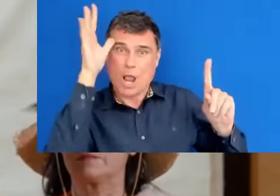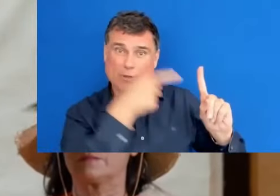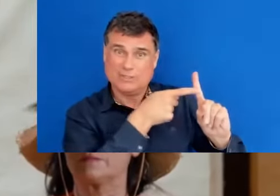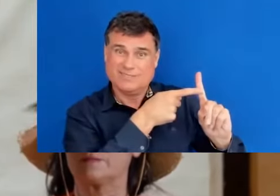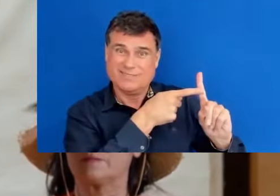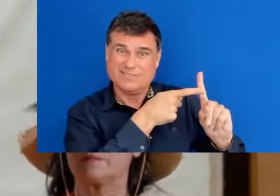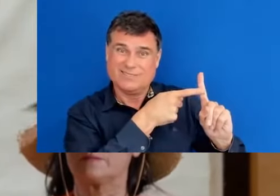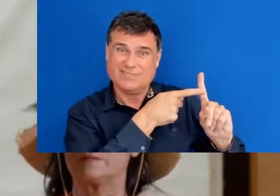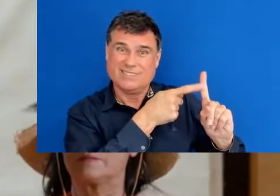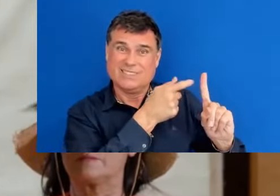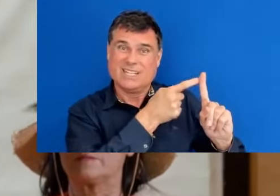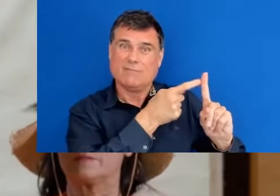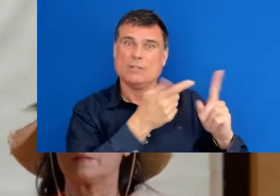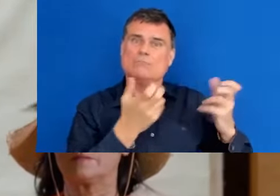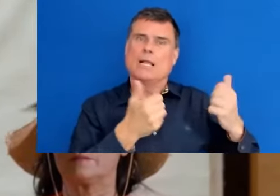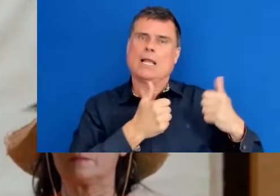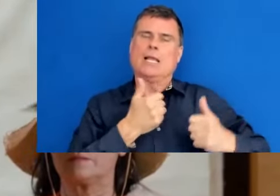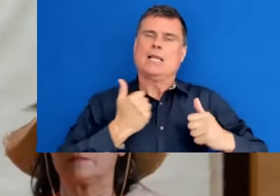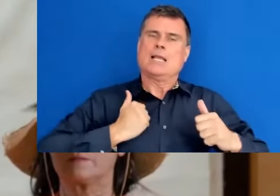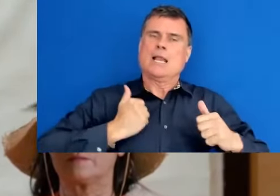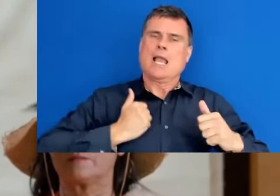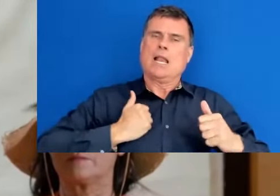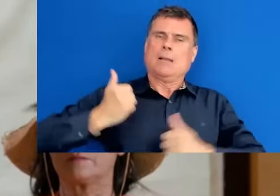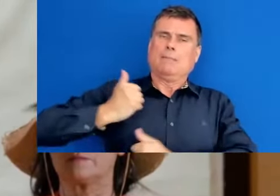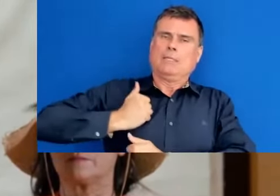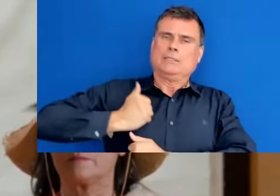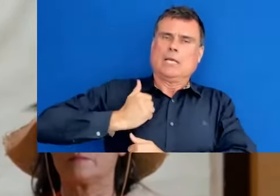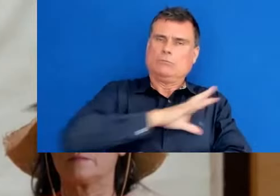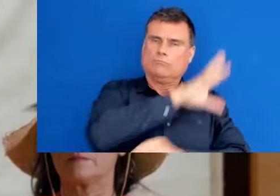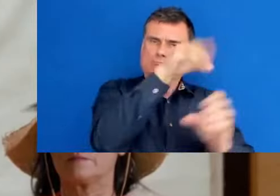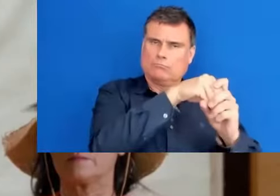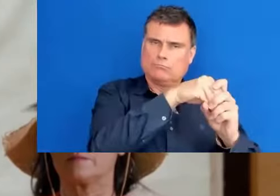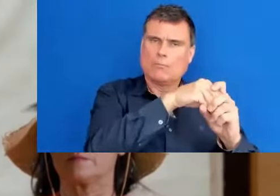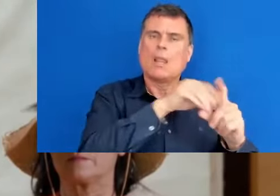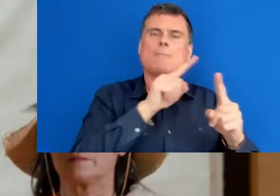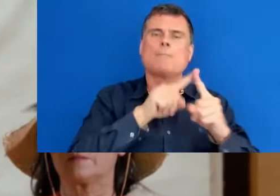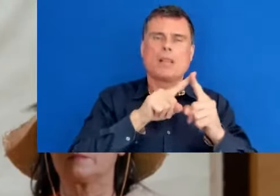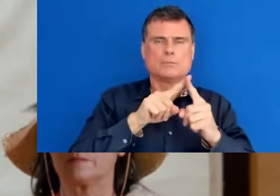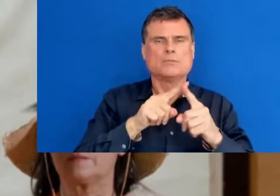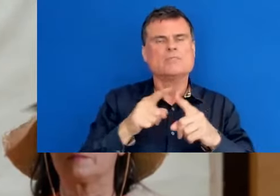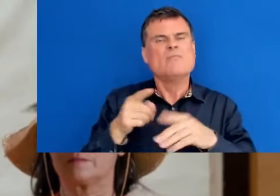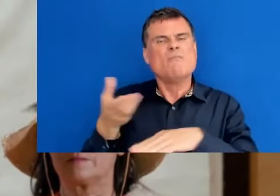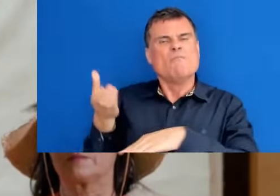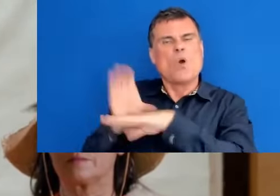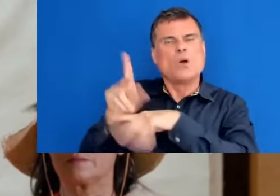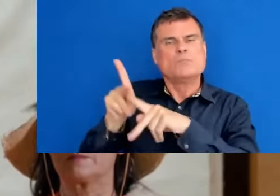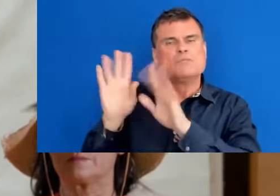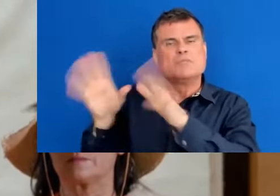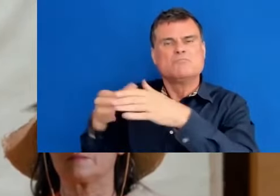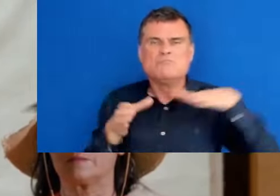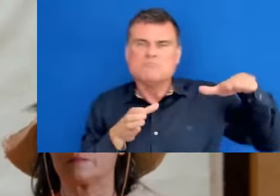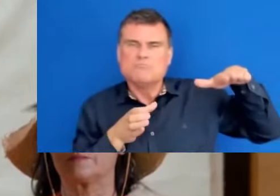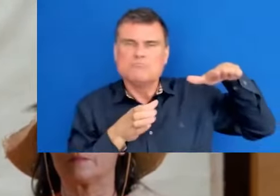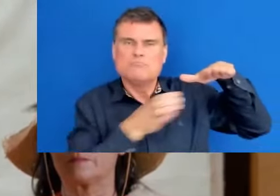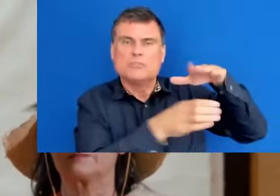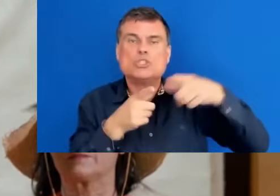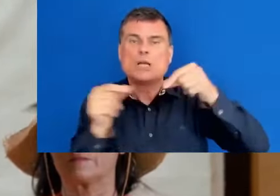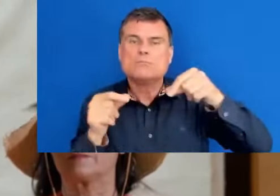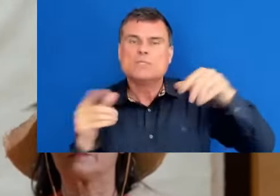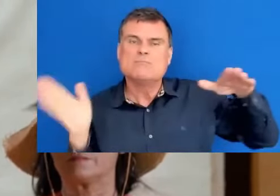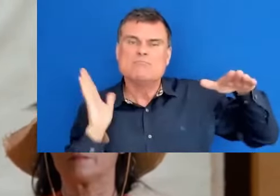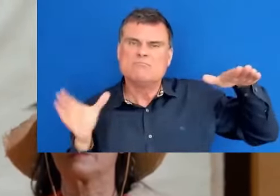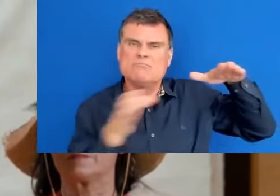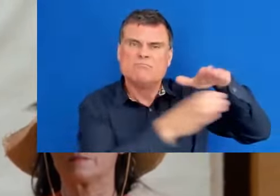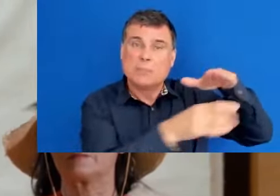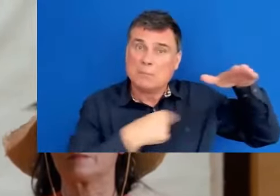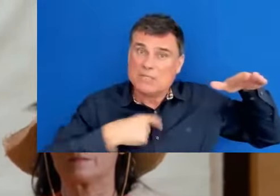Nakamoto, served in the Canadian military, but was also interred in the interior. Something I could never get